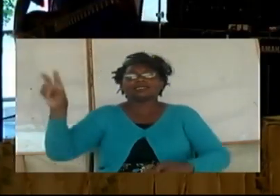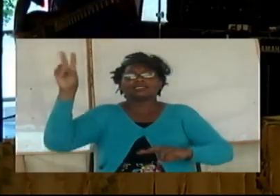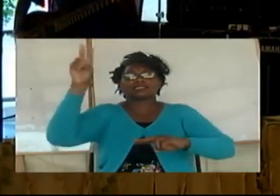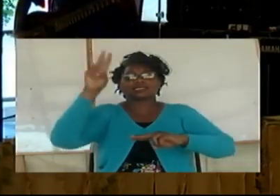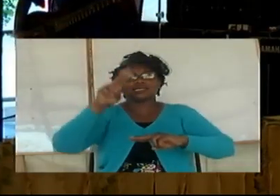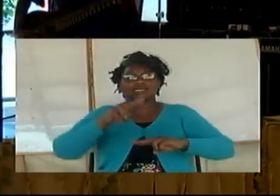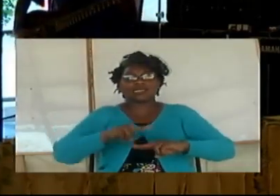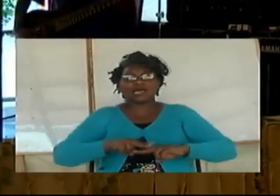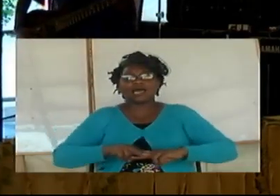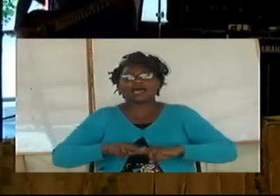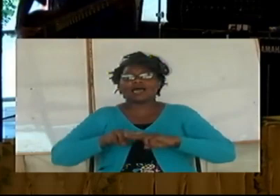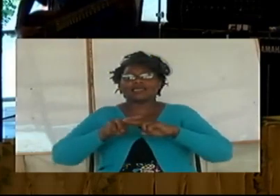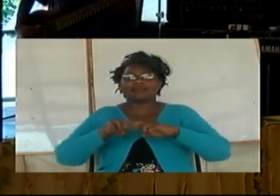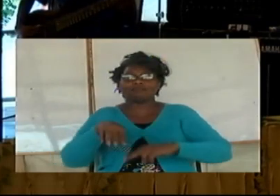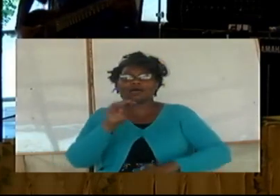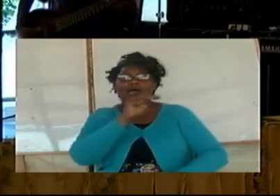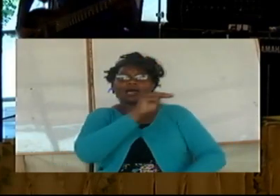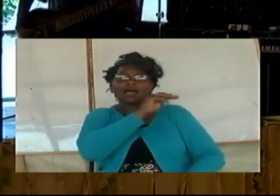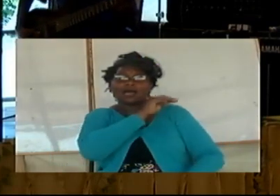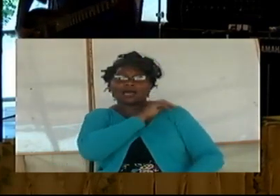you're seated in